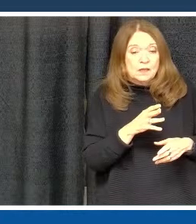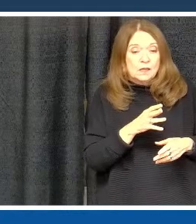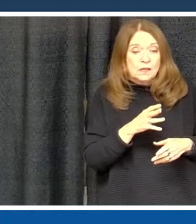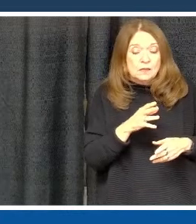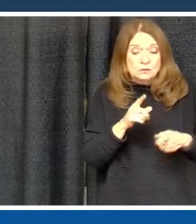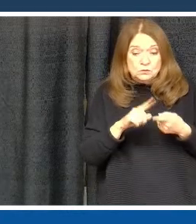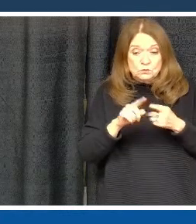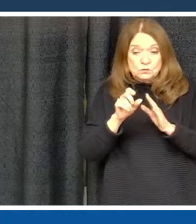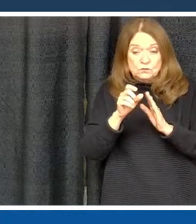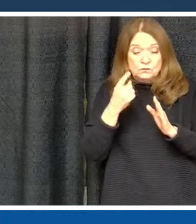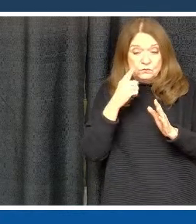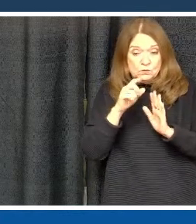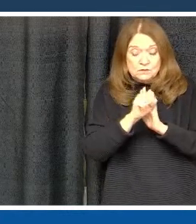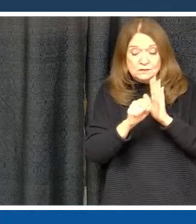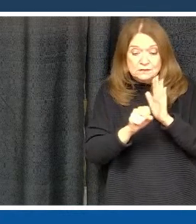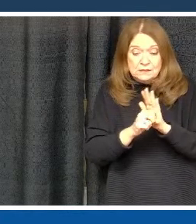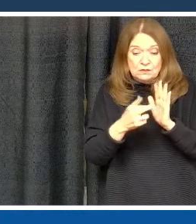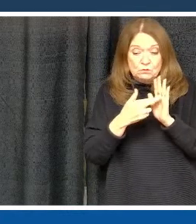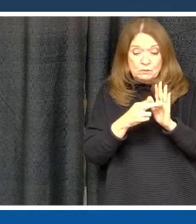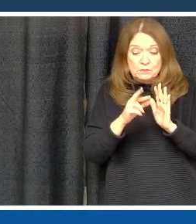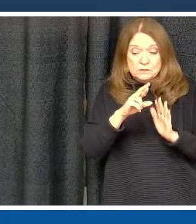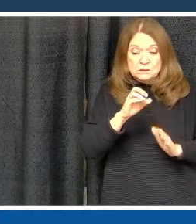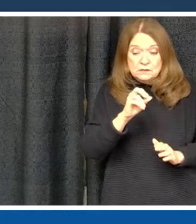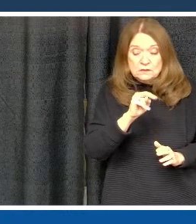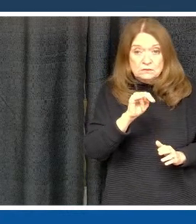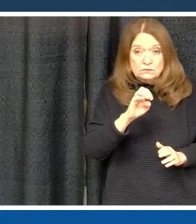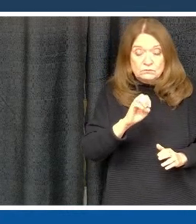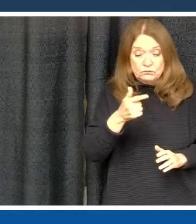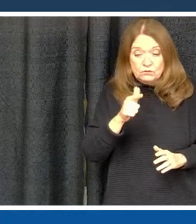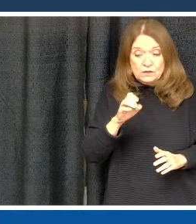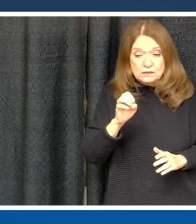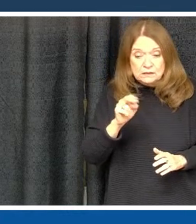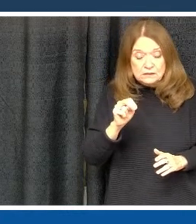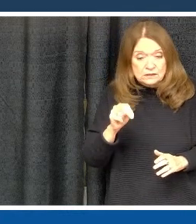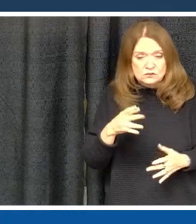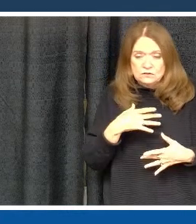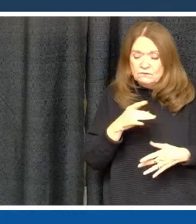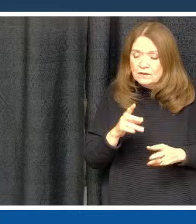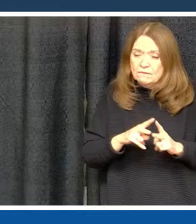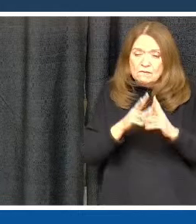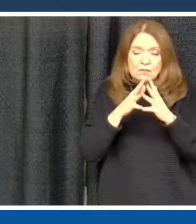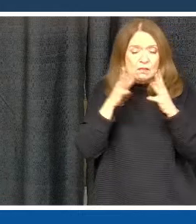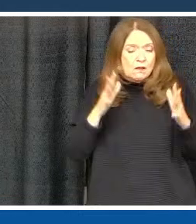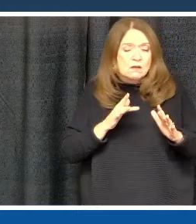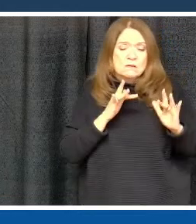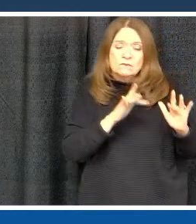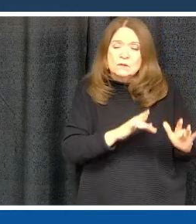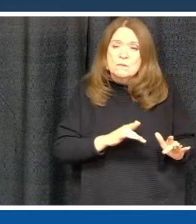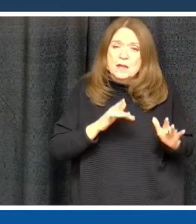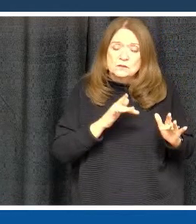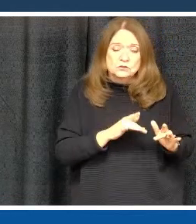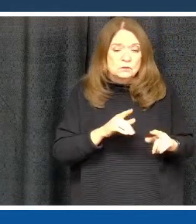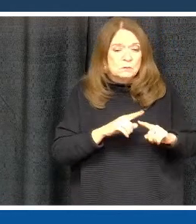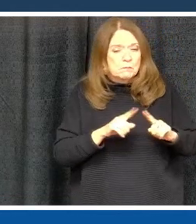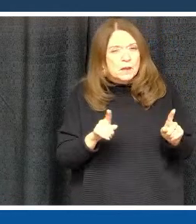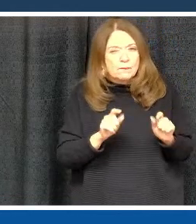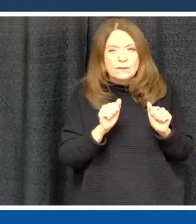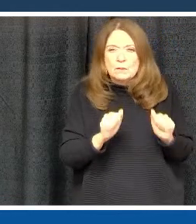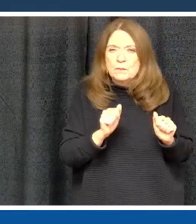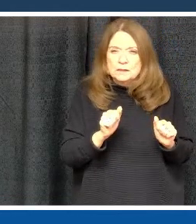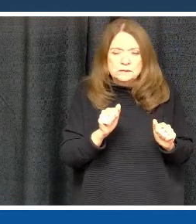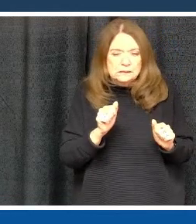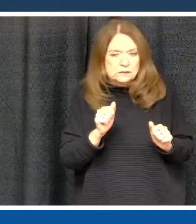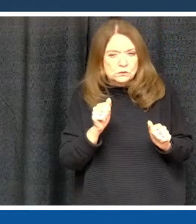State Representative Ronnie Glenn. So, she thought you were very compassionate, and it's just the ability to hear out